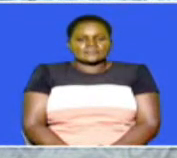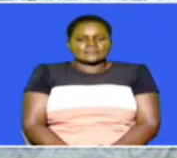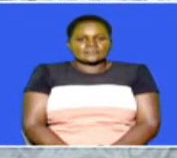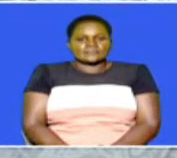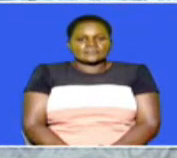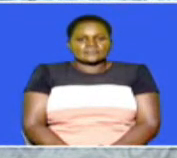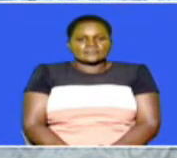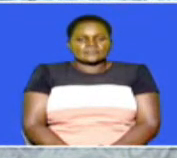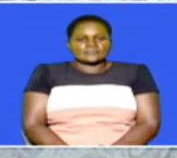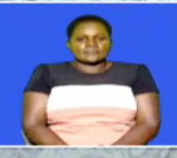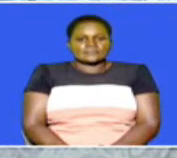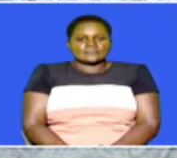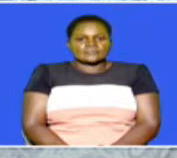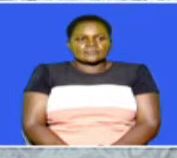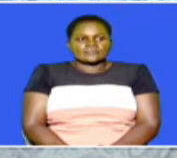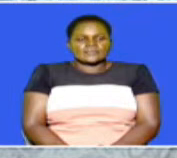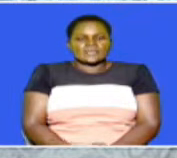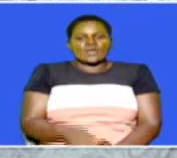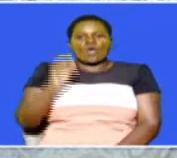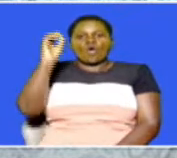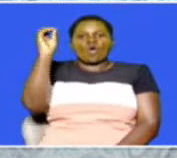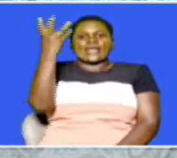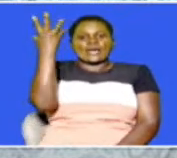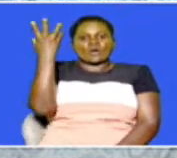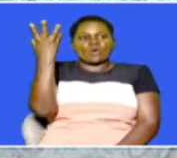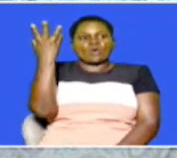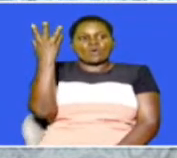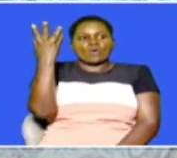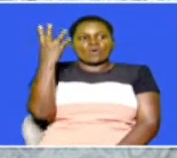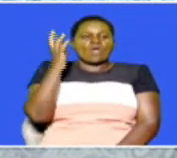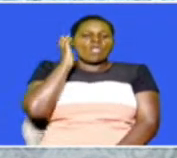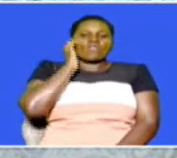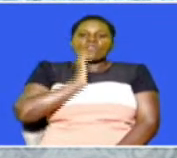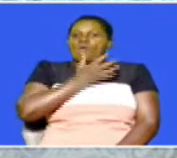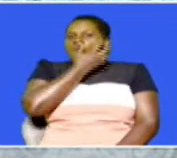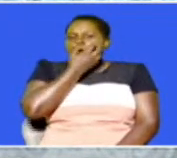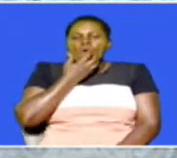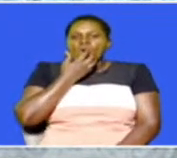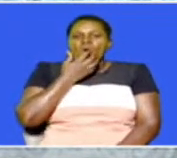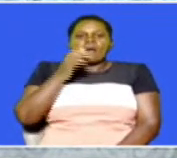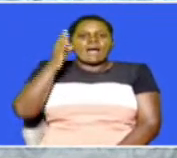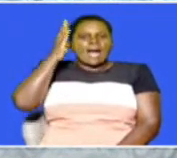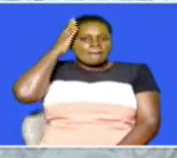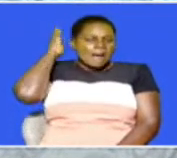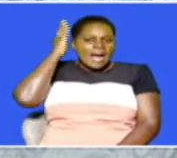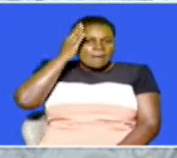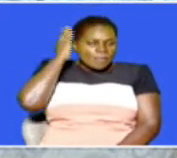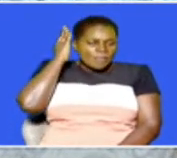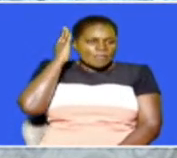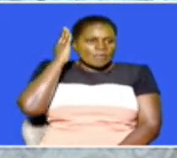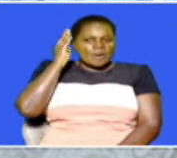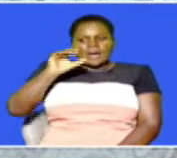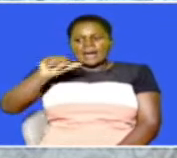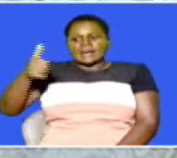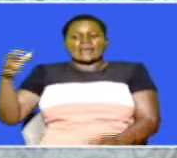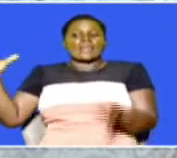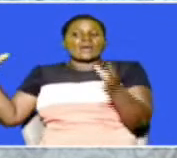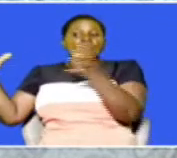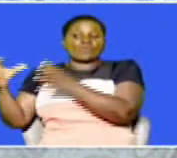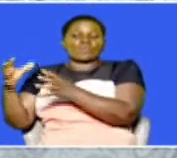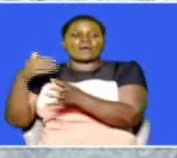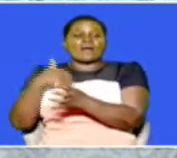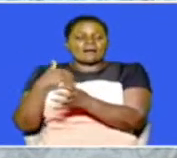friends like the Honorable James Orengo, Anyang Nyong, Ababu Namwamba. And on the other side,